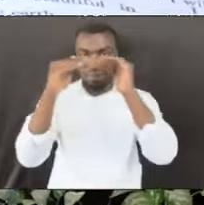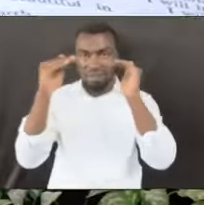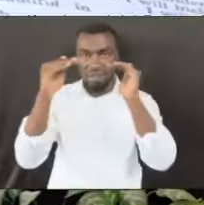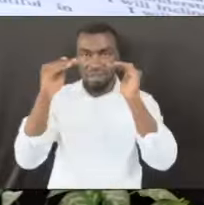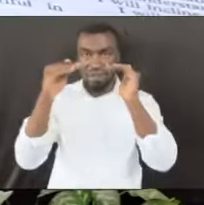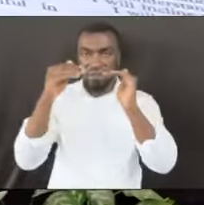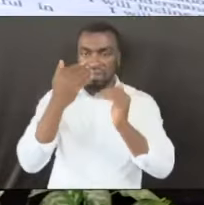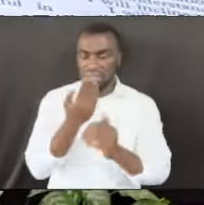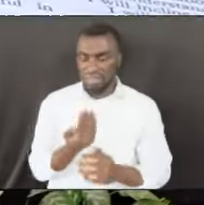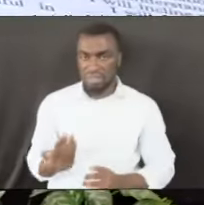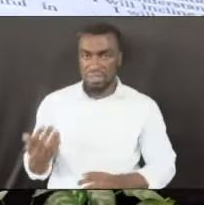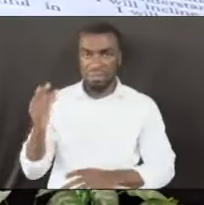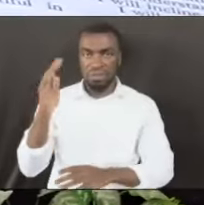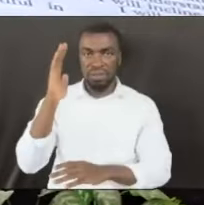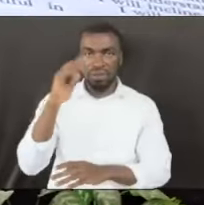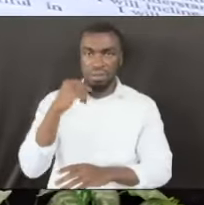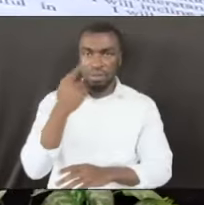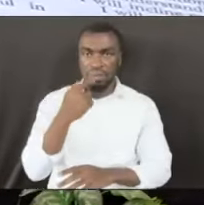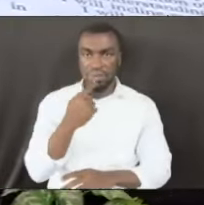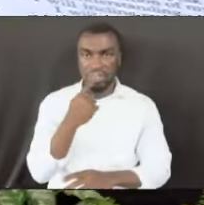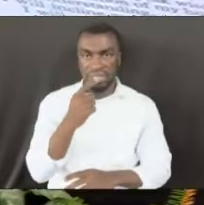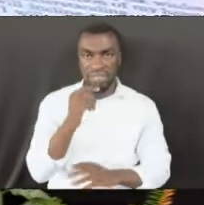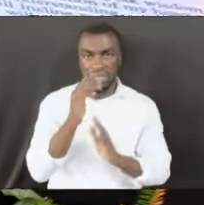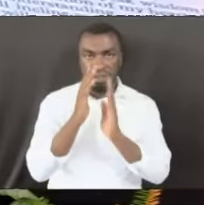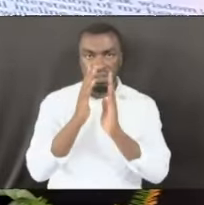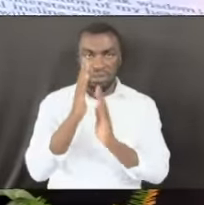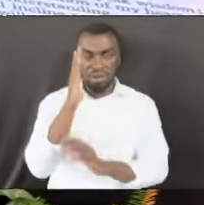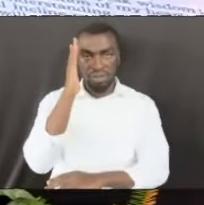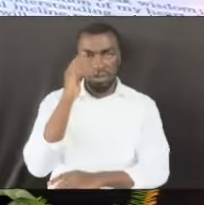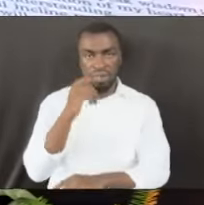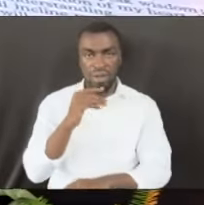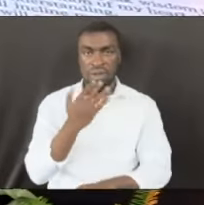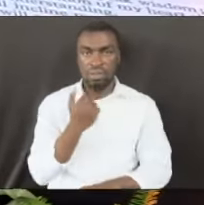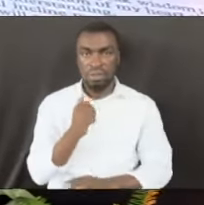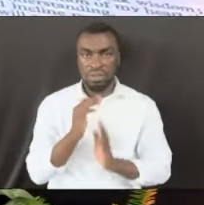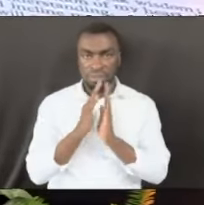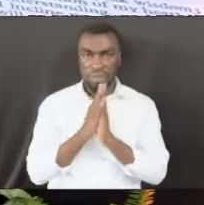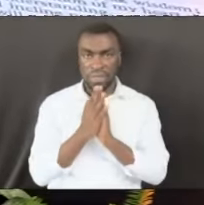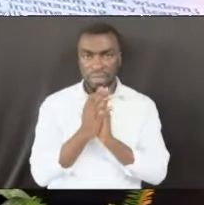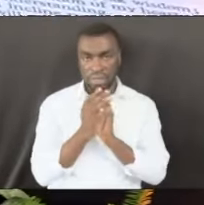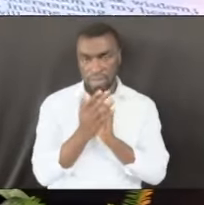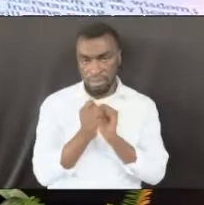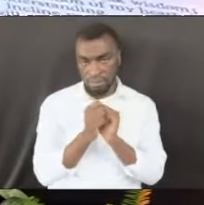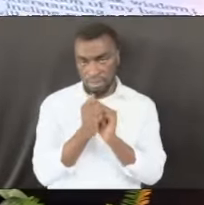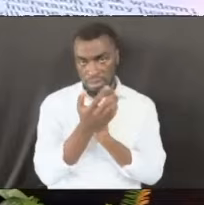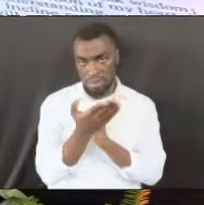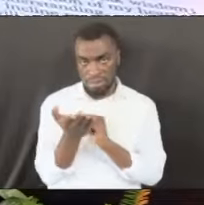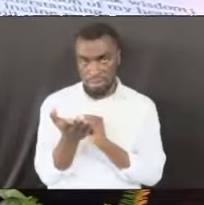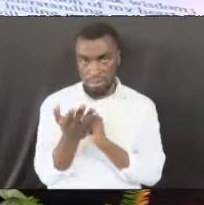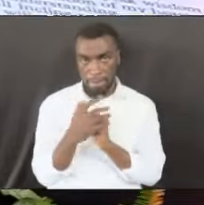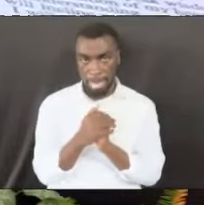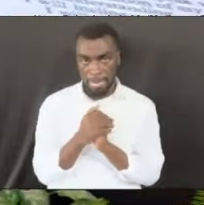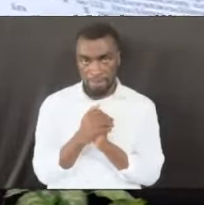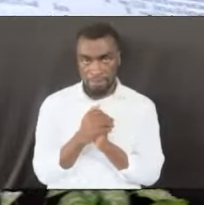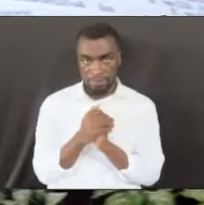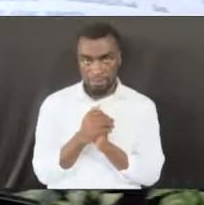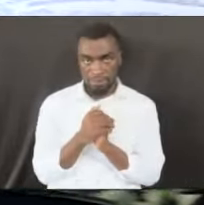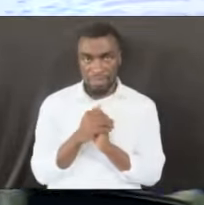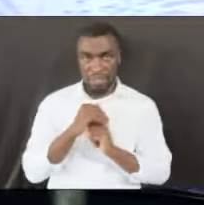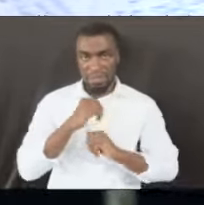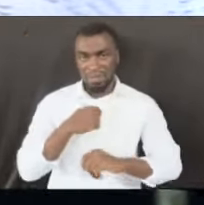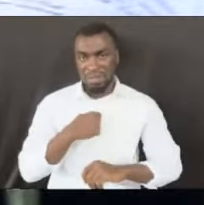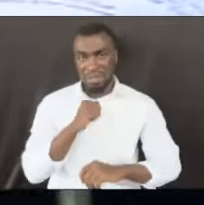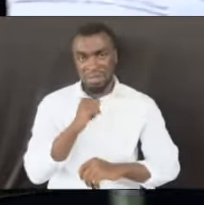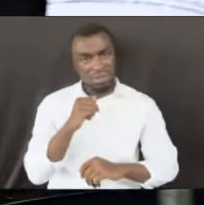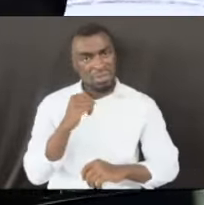says God? Because I want to pray with you now. I don't just want to exist. I do not just want to